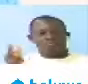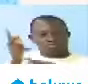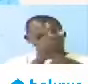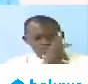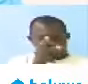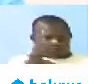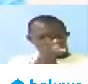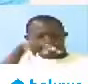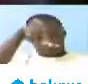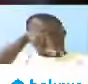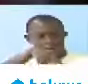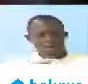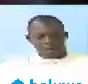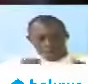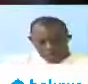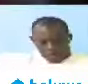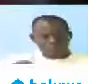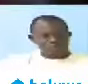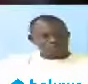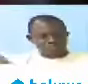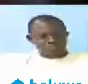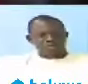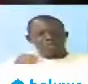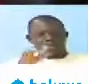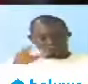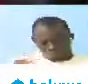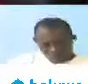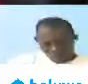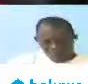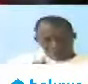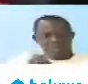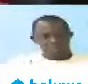my bodyguards will be standing around me with arms,